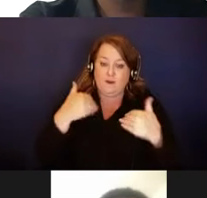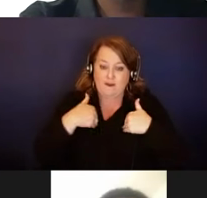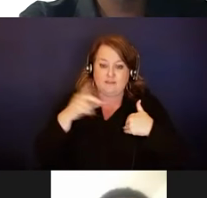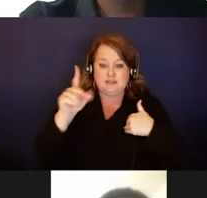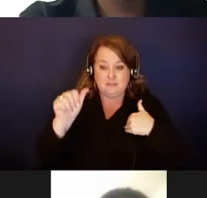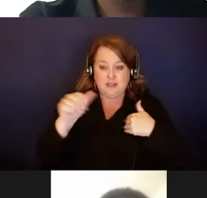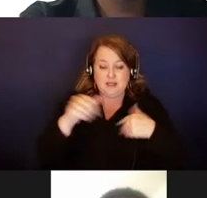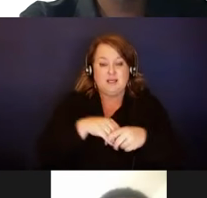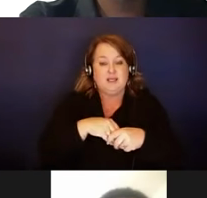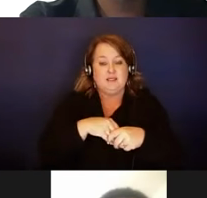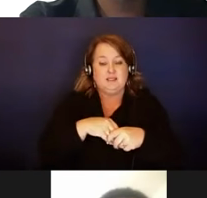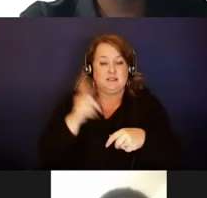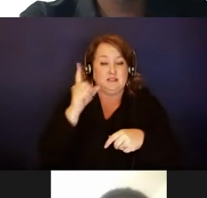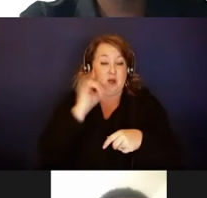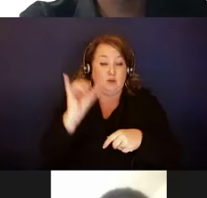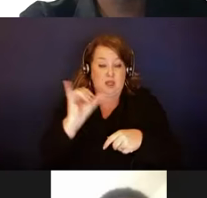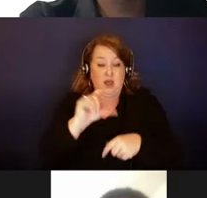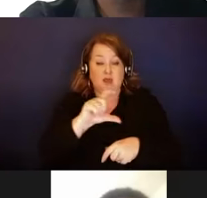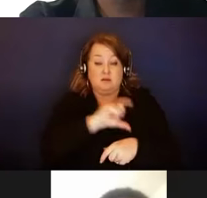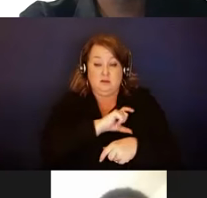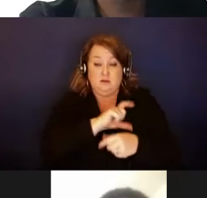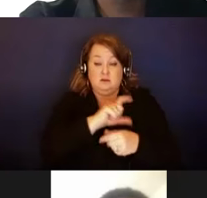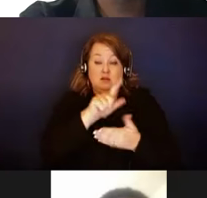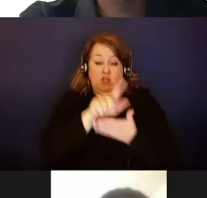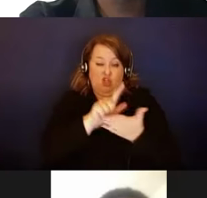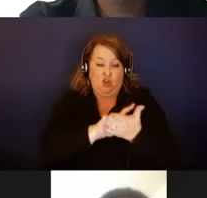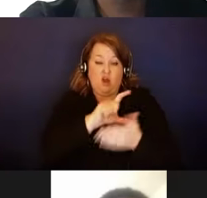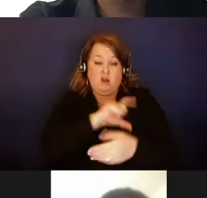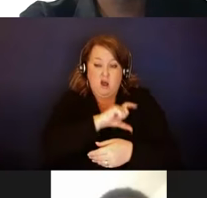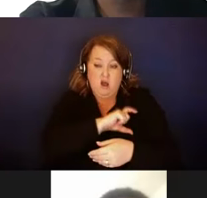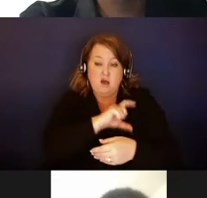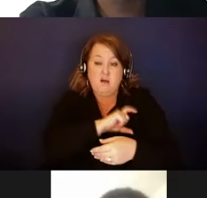Having kind of sounds like especially law enforcement think more about kind of